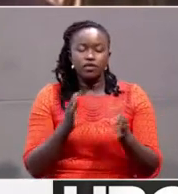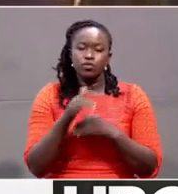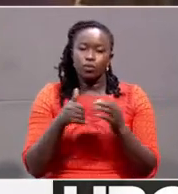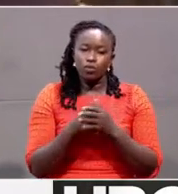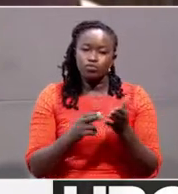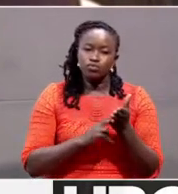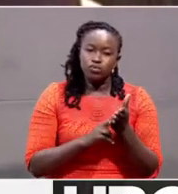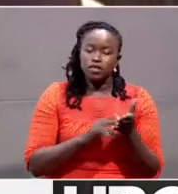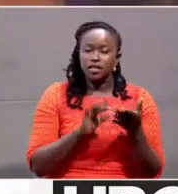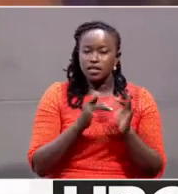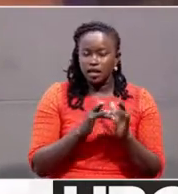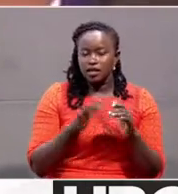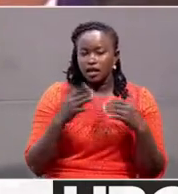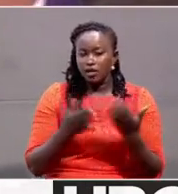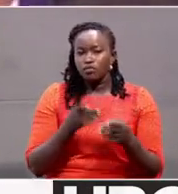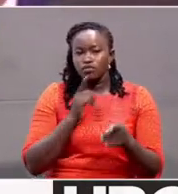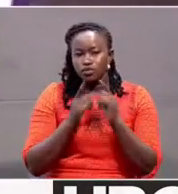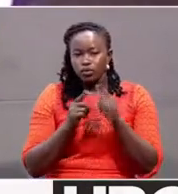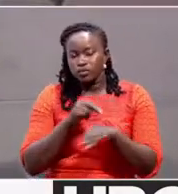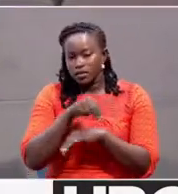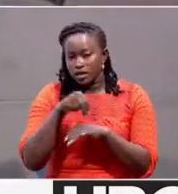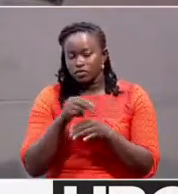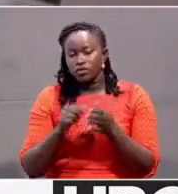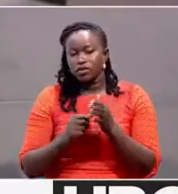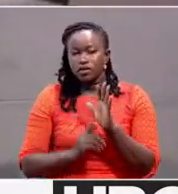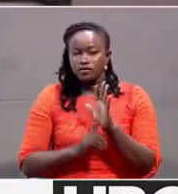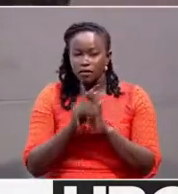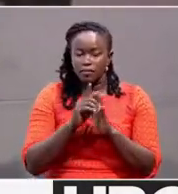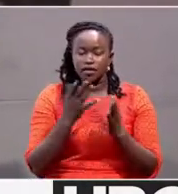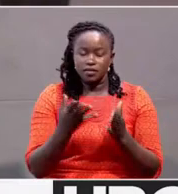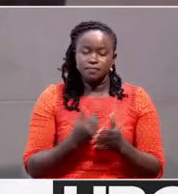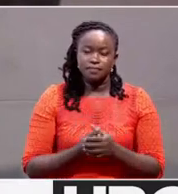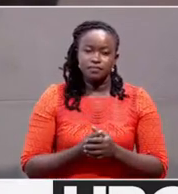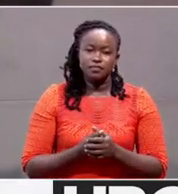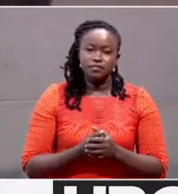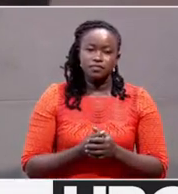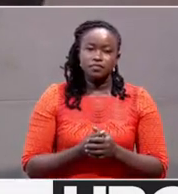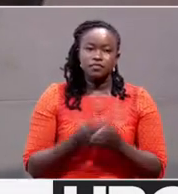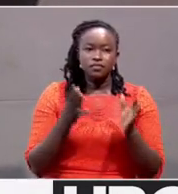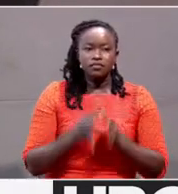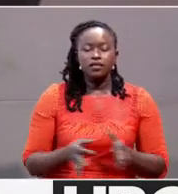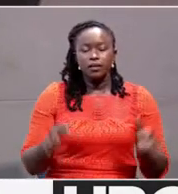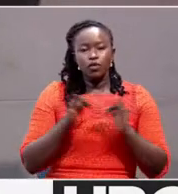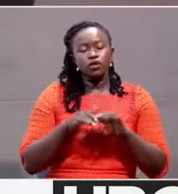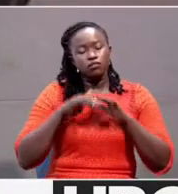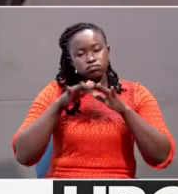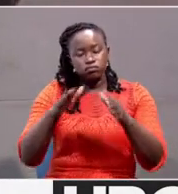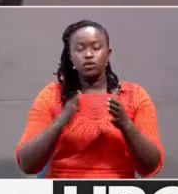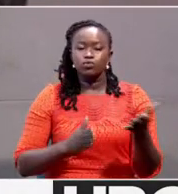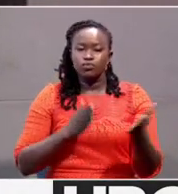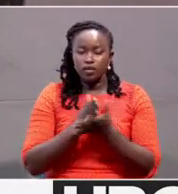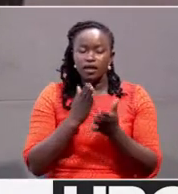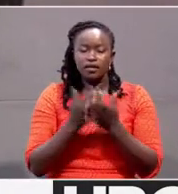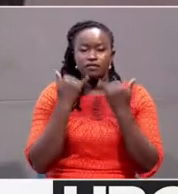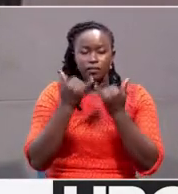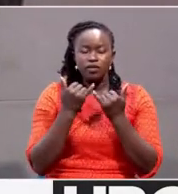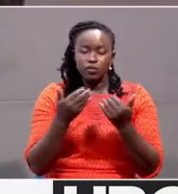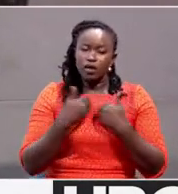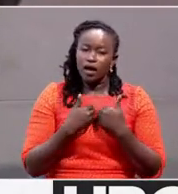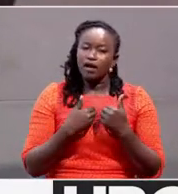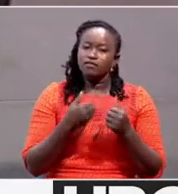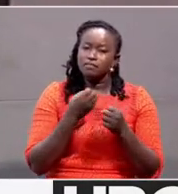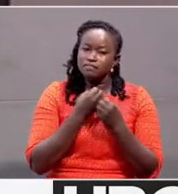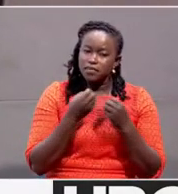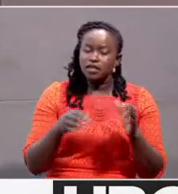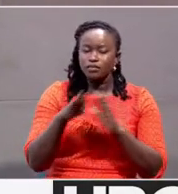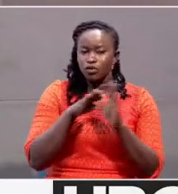the internet by talking about national development. Pass over the right information. We have a lot of programs coming up in the